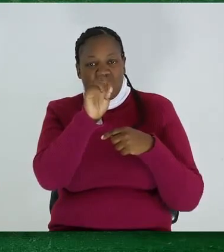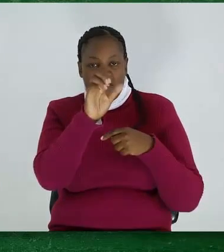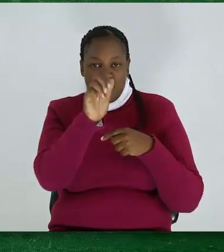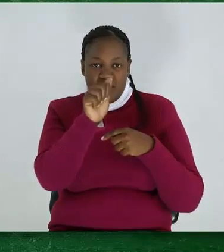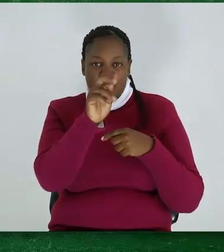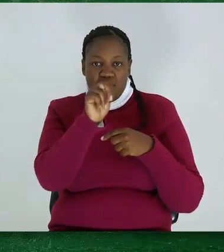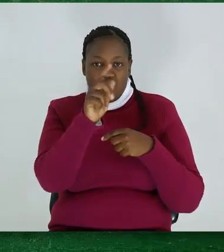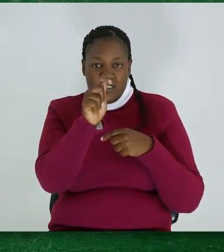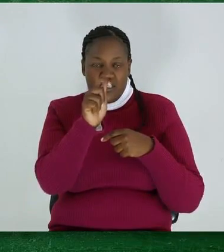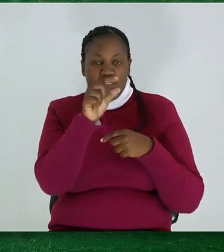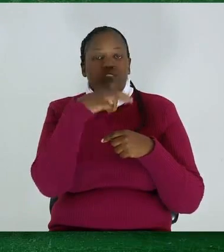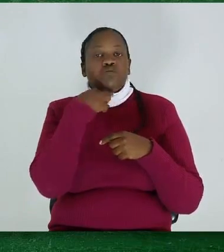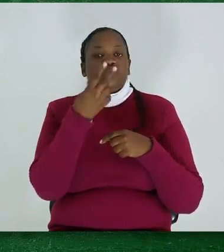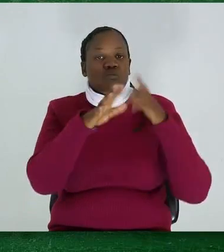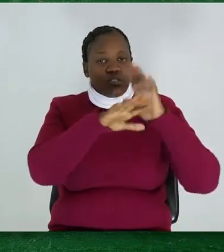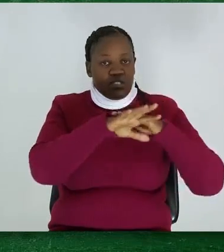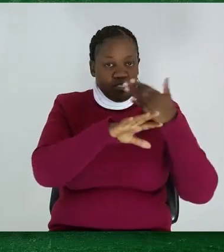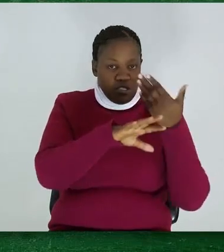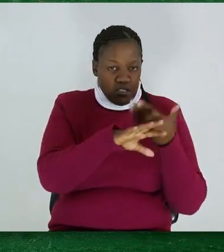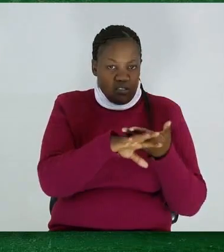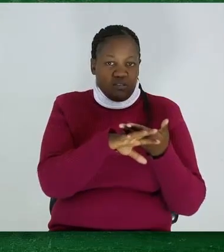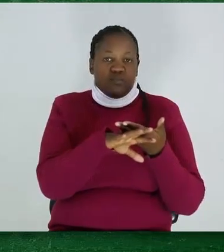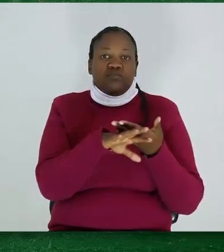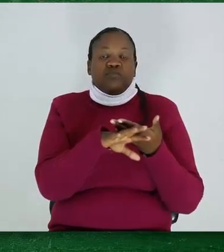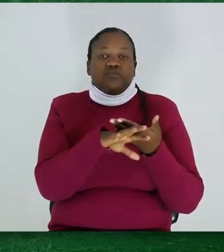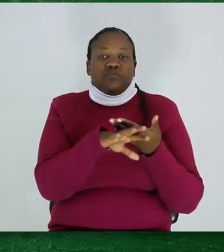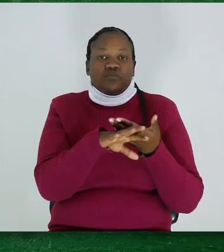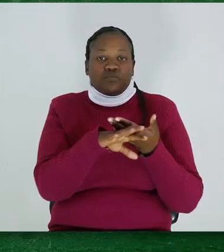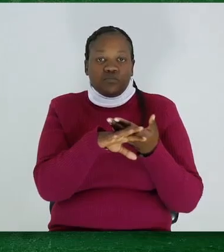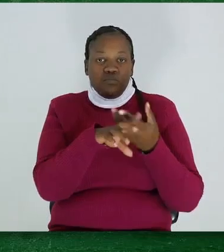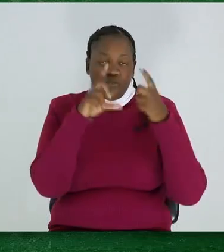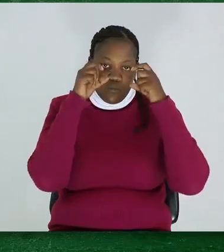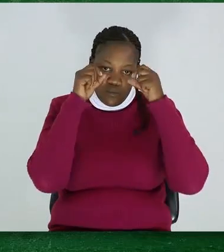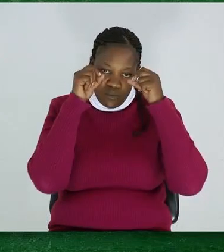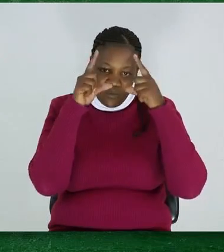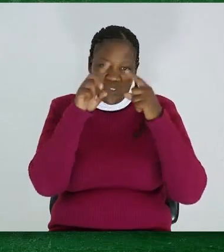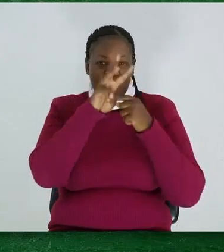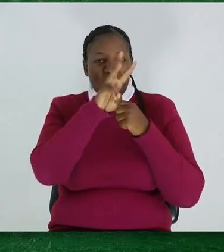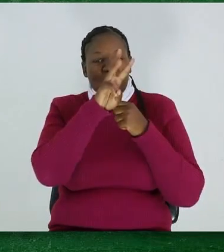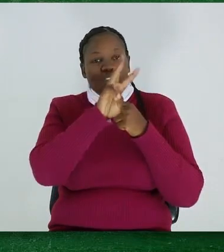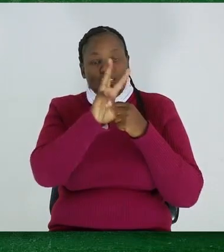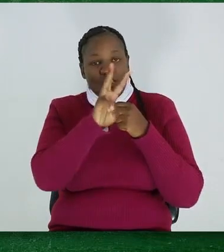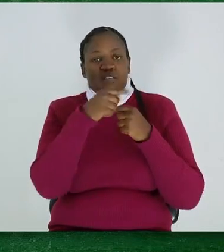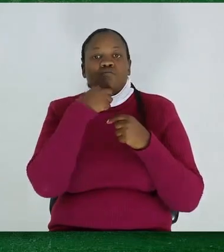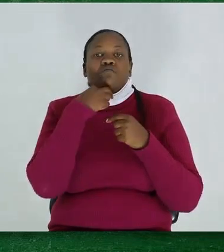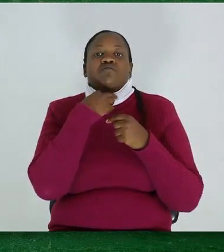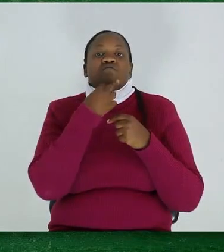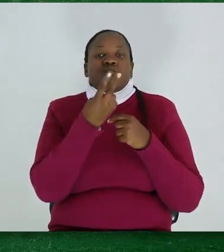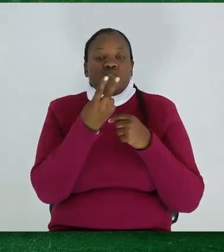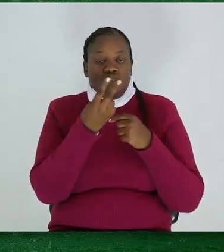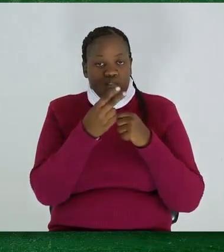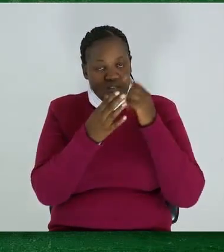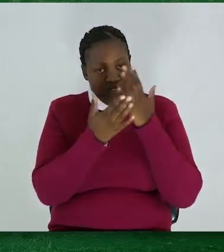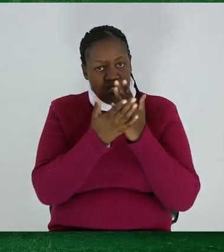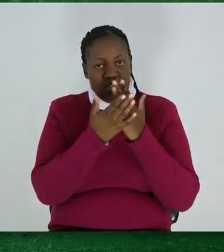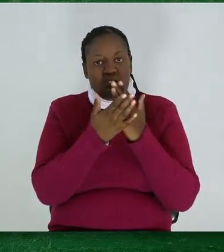For example, wide-eyed and wondering while we wait for others to waken. I have another one